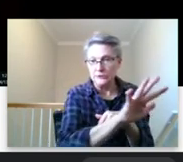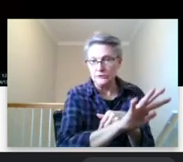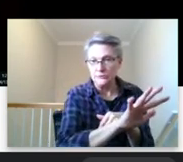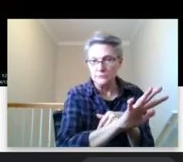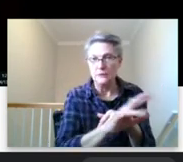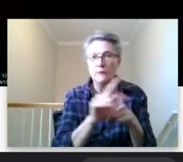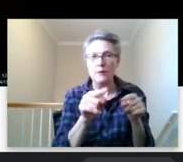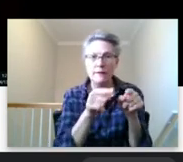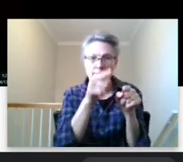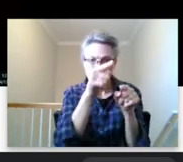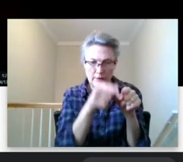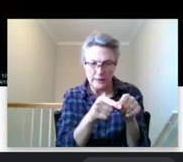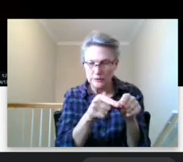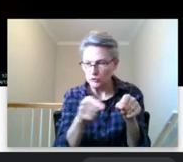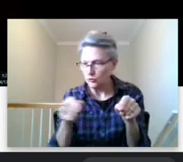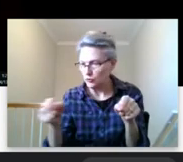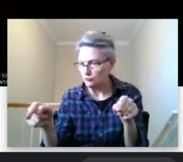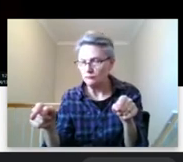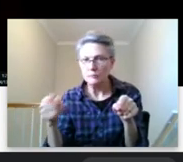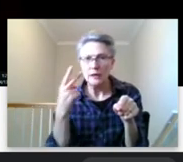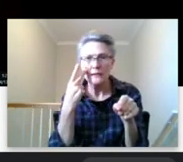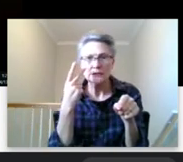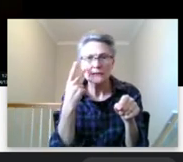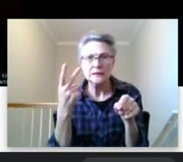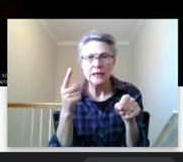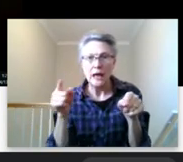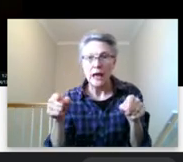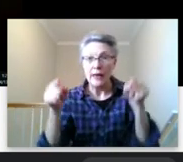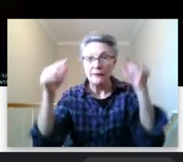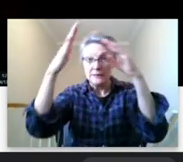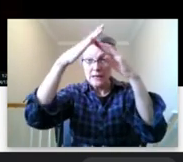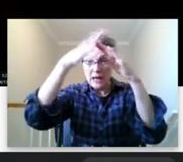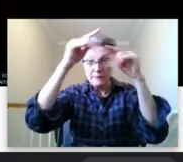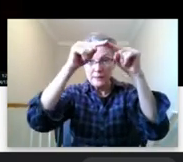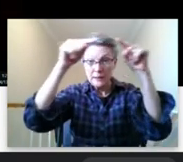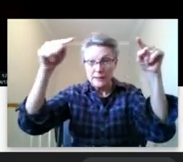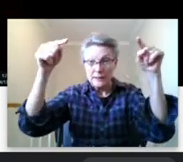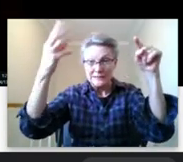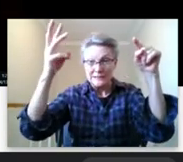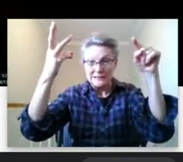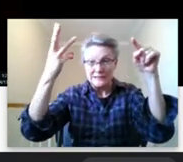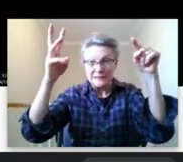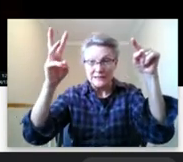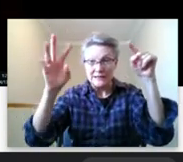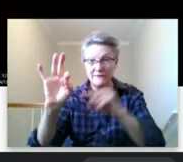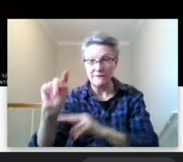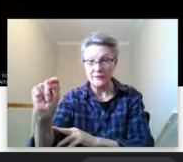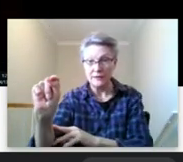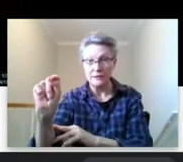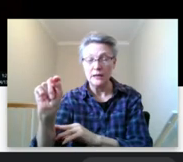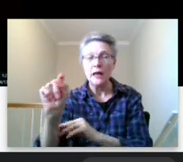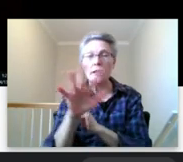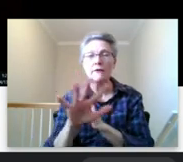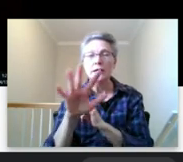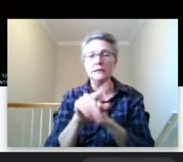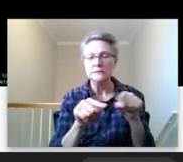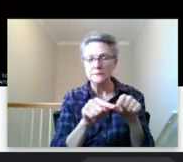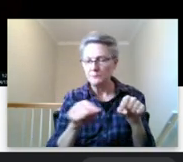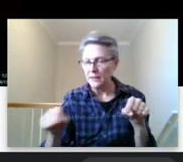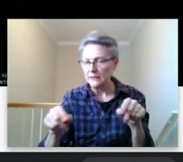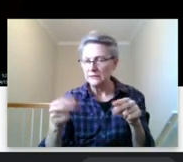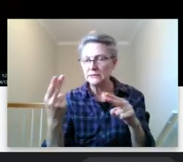to the end of my figure, which I see up top is 16 feet, right? So if I'm thinking area equals base times height, I know my